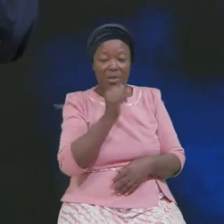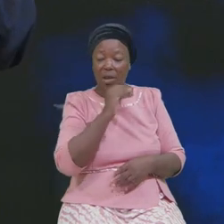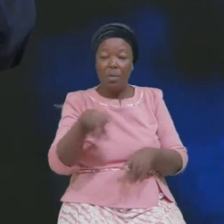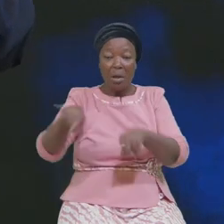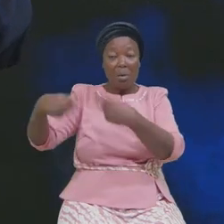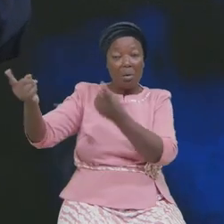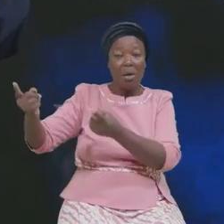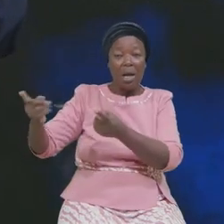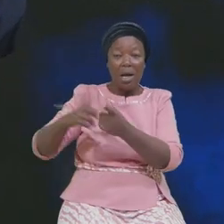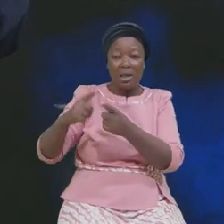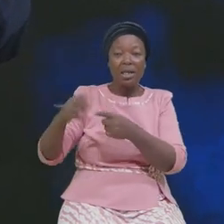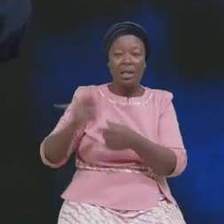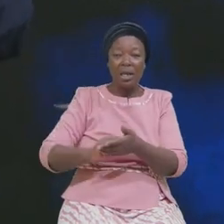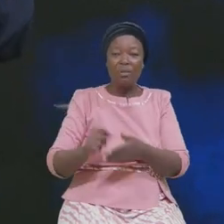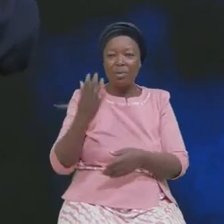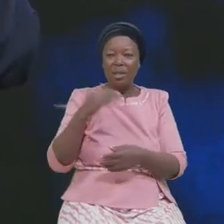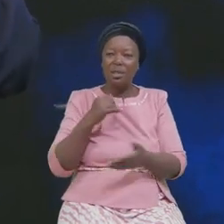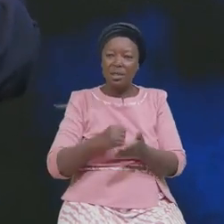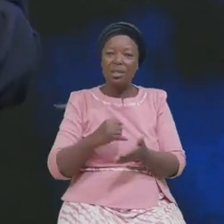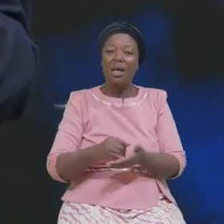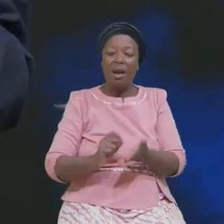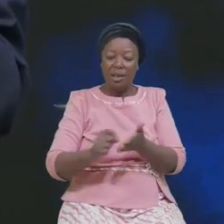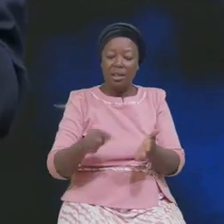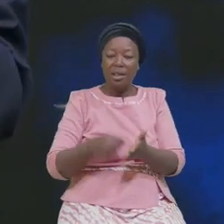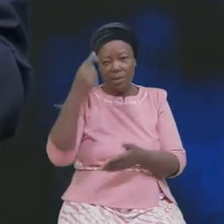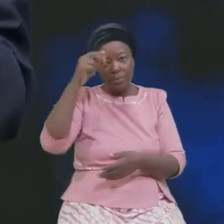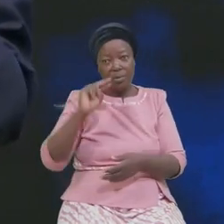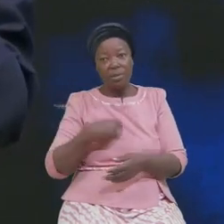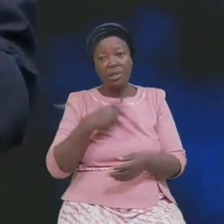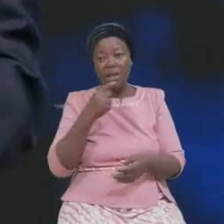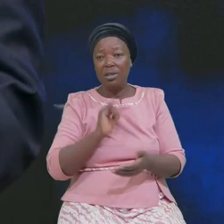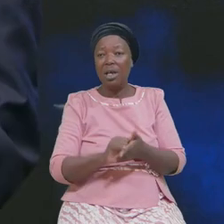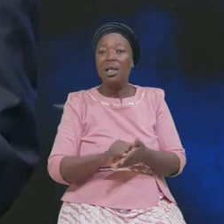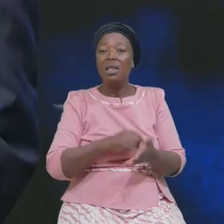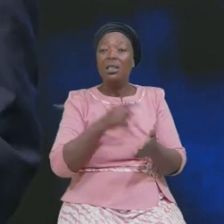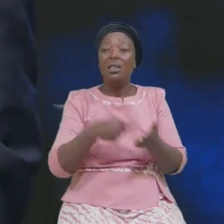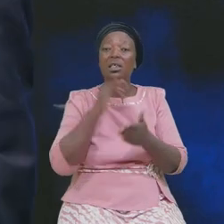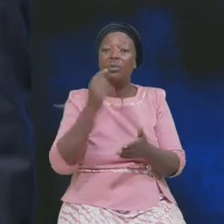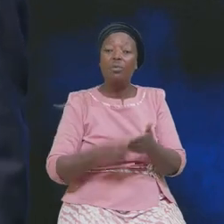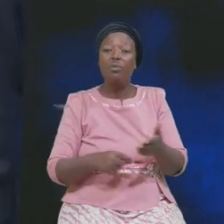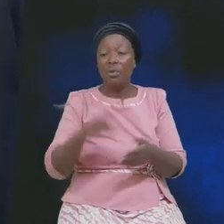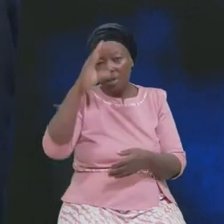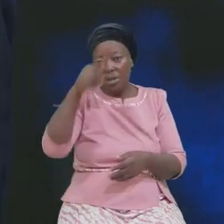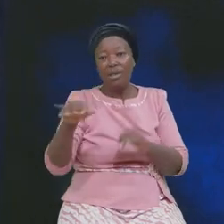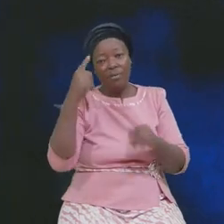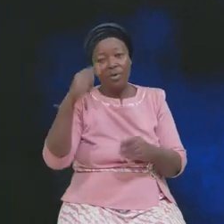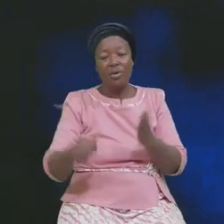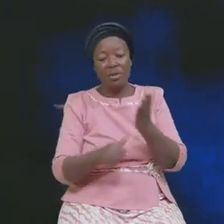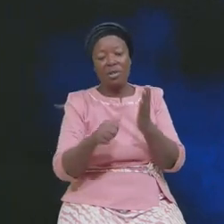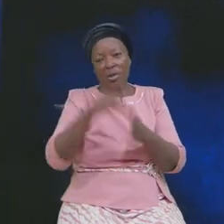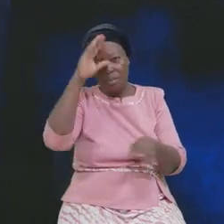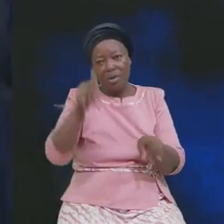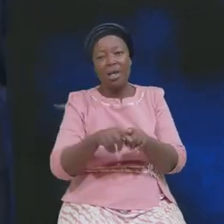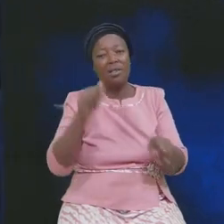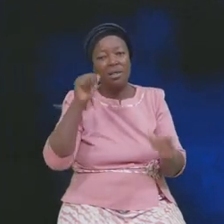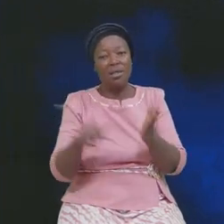he writing this for us? He's saying, this is what he did for your senior brothers and senior